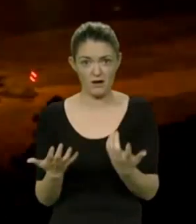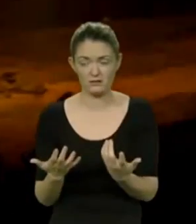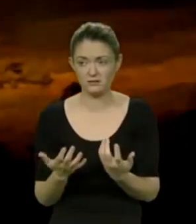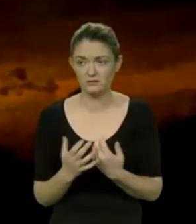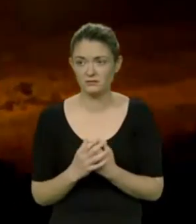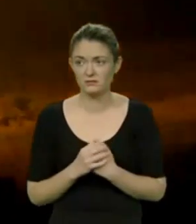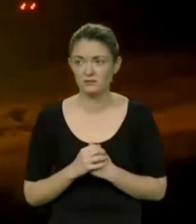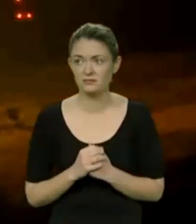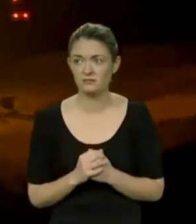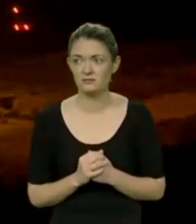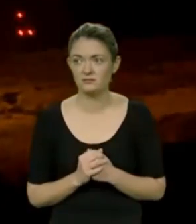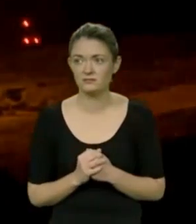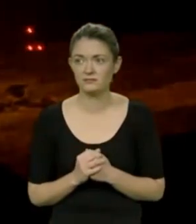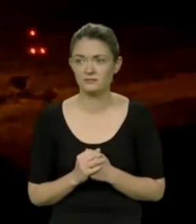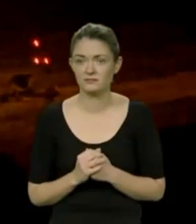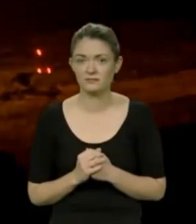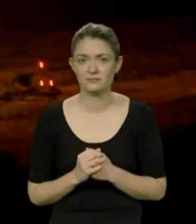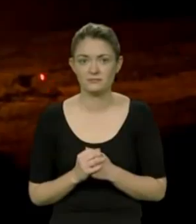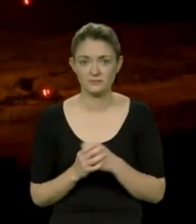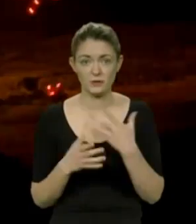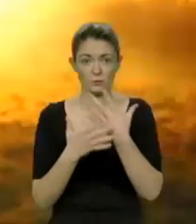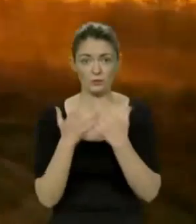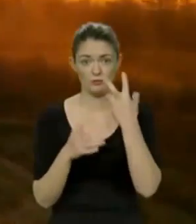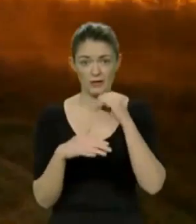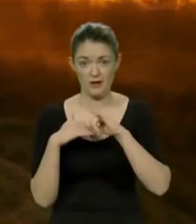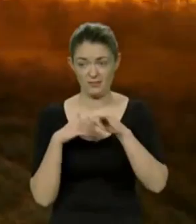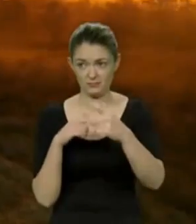And this was all within 30 yards of my trench.